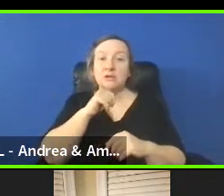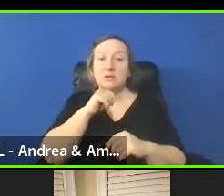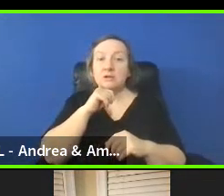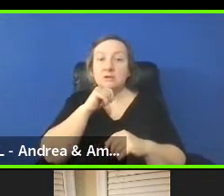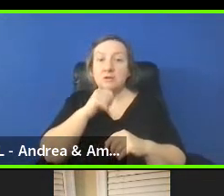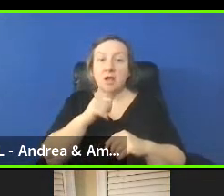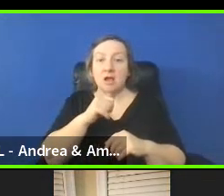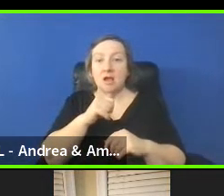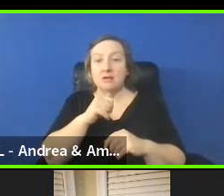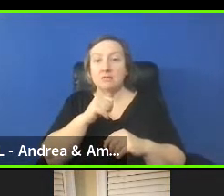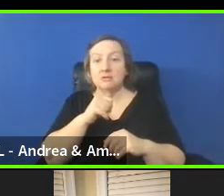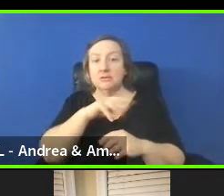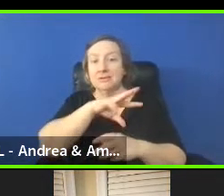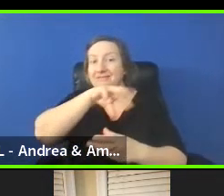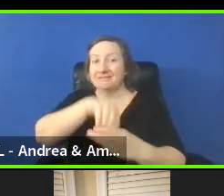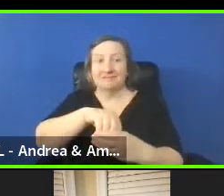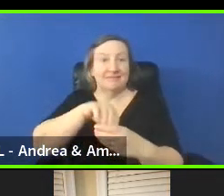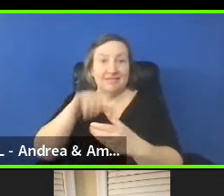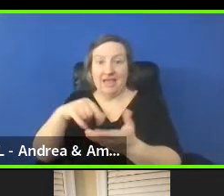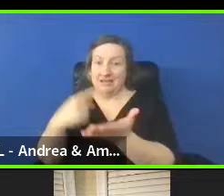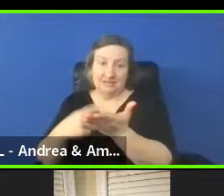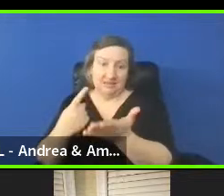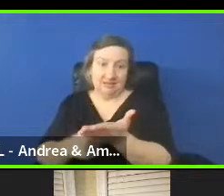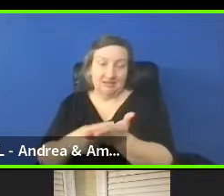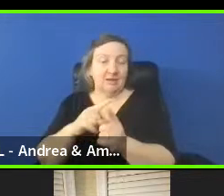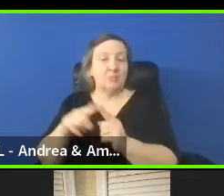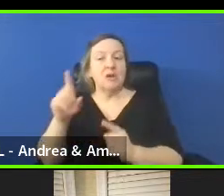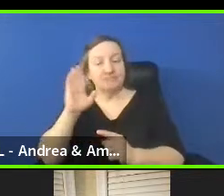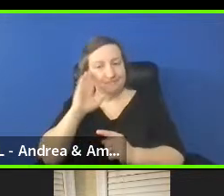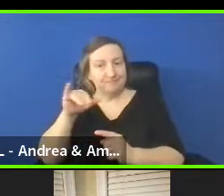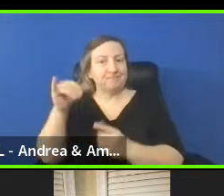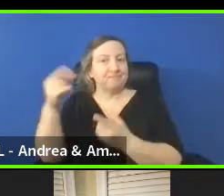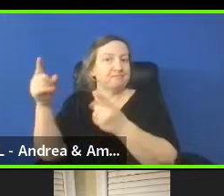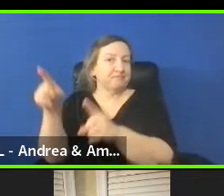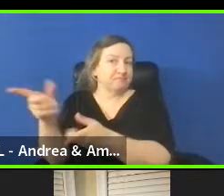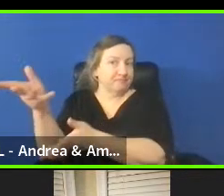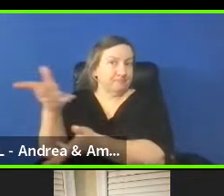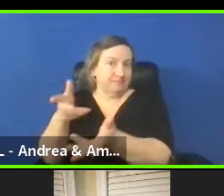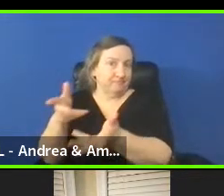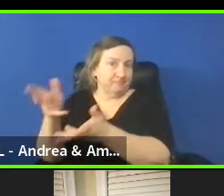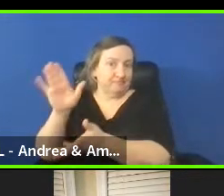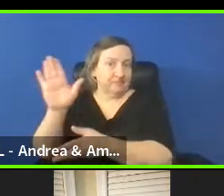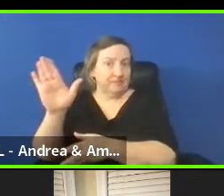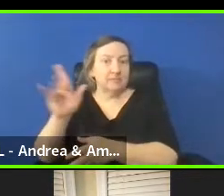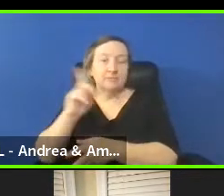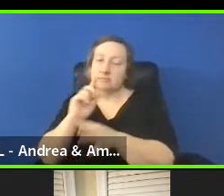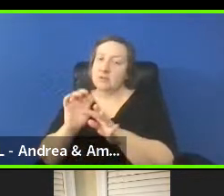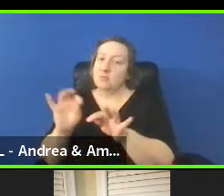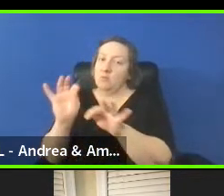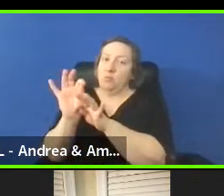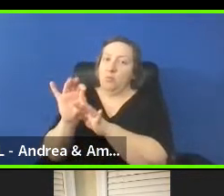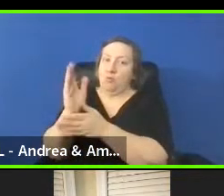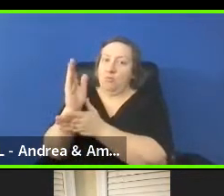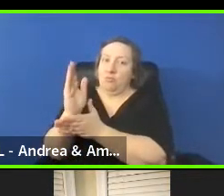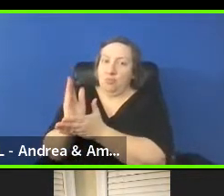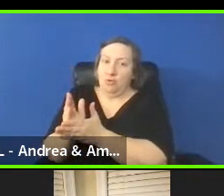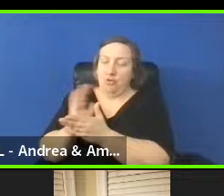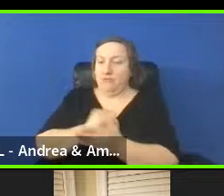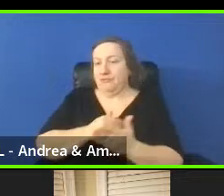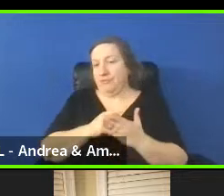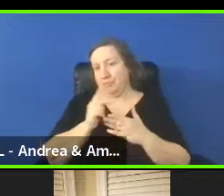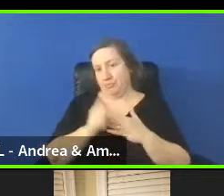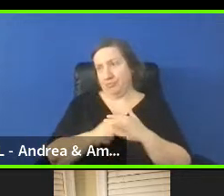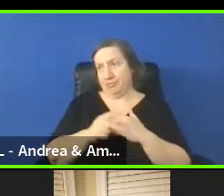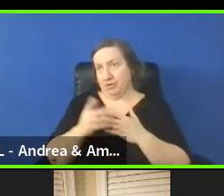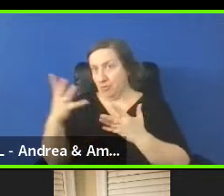the center of that discussion, but we know that that is going on and it is very critical to this